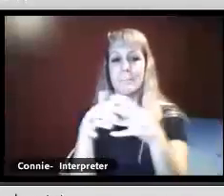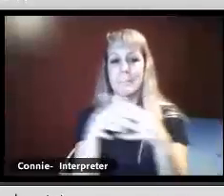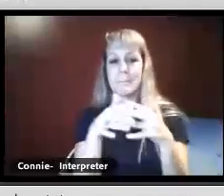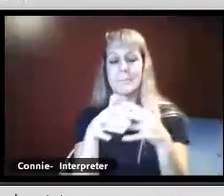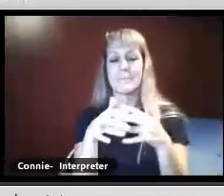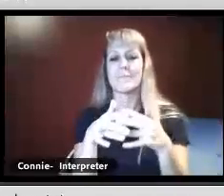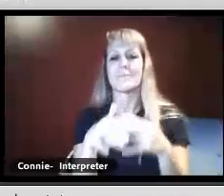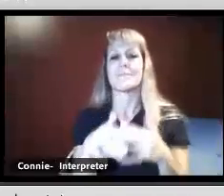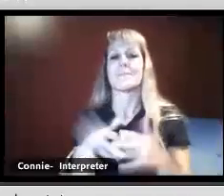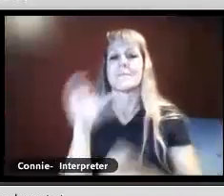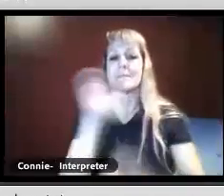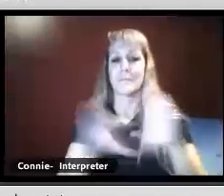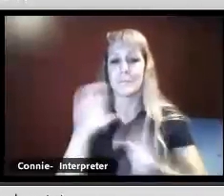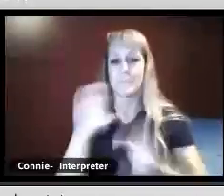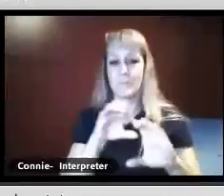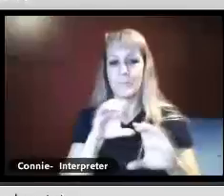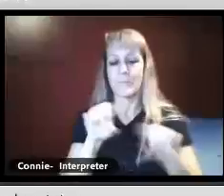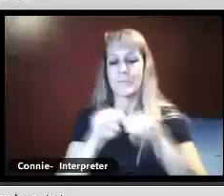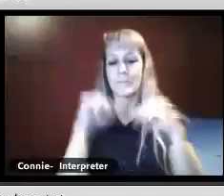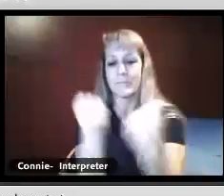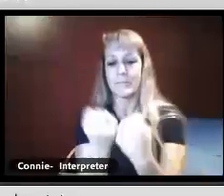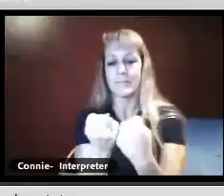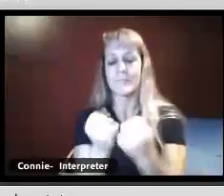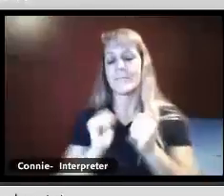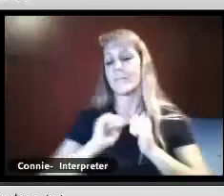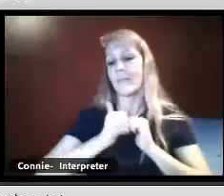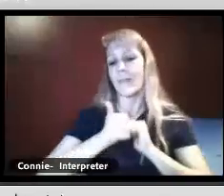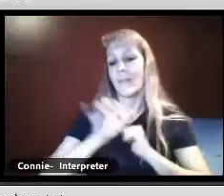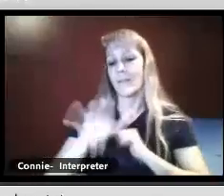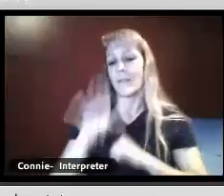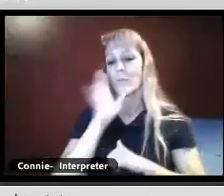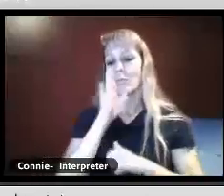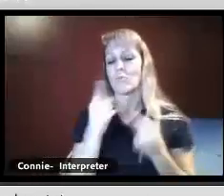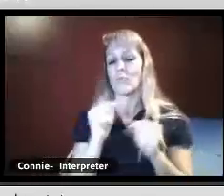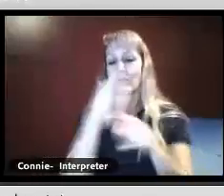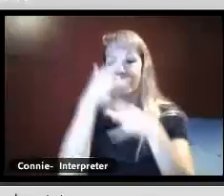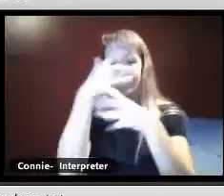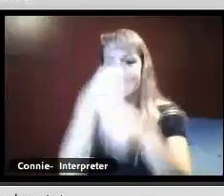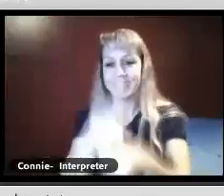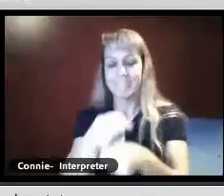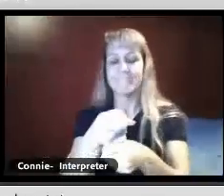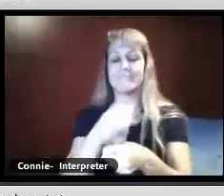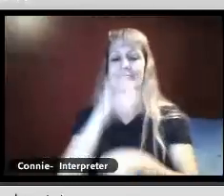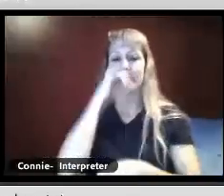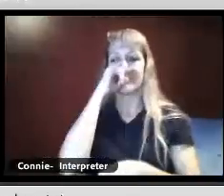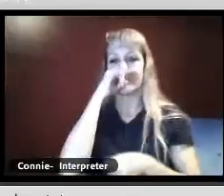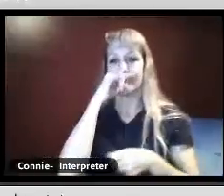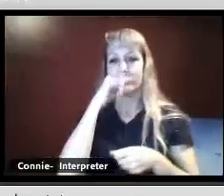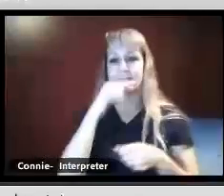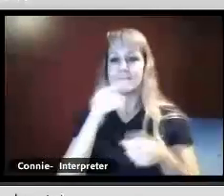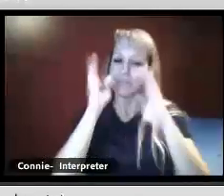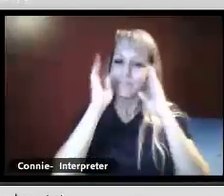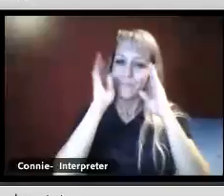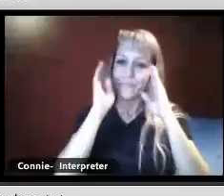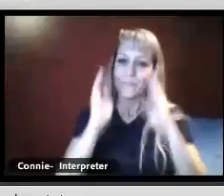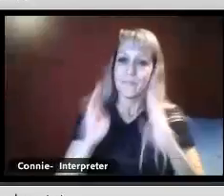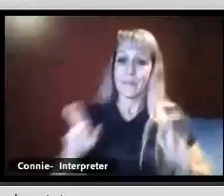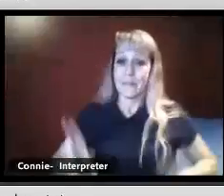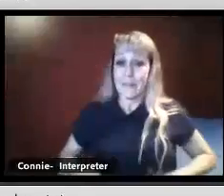what the extent to which it will go to try to get students' attention. So diapers, the